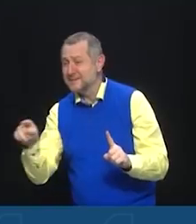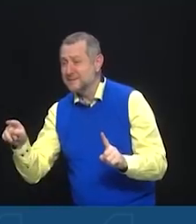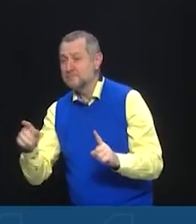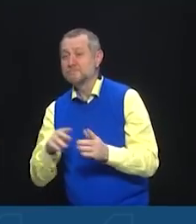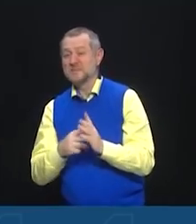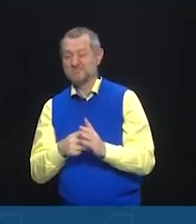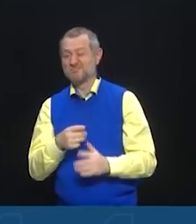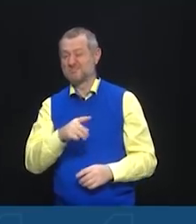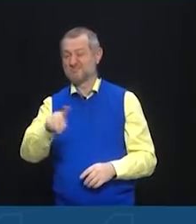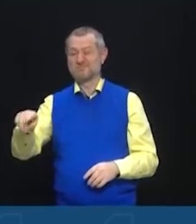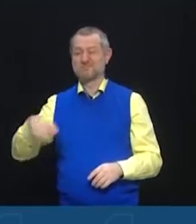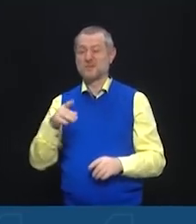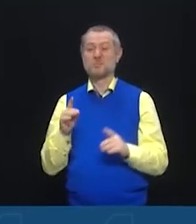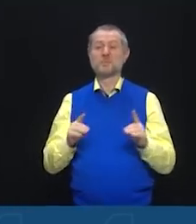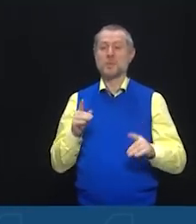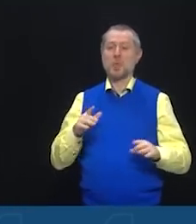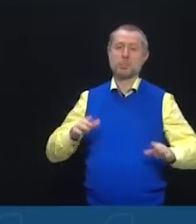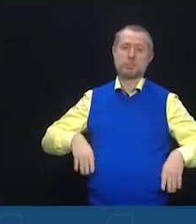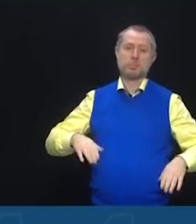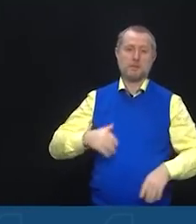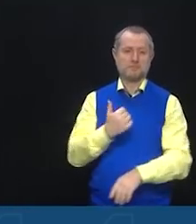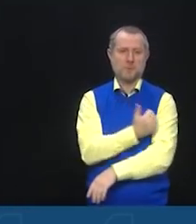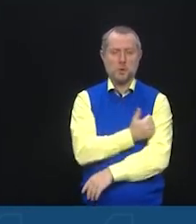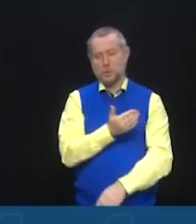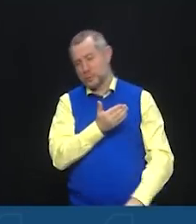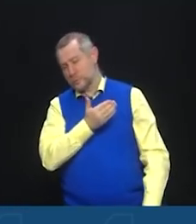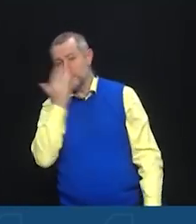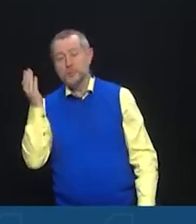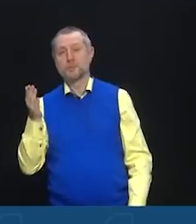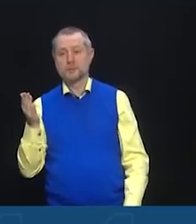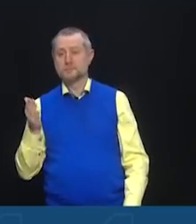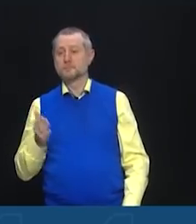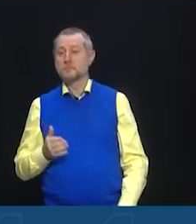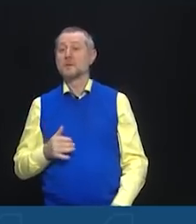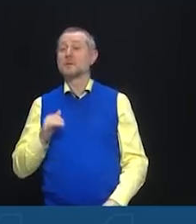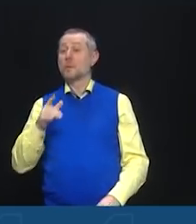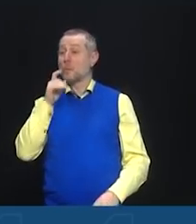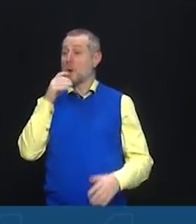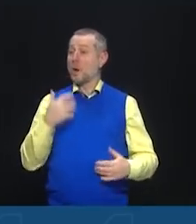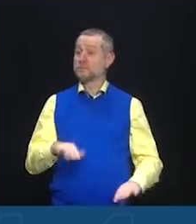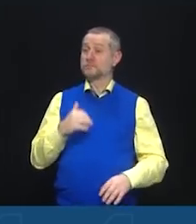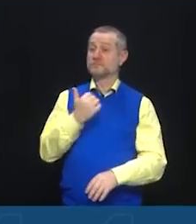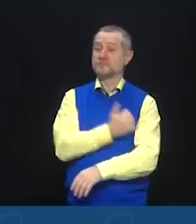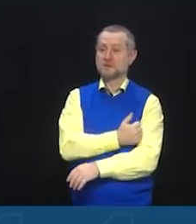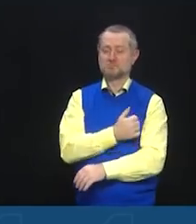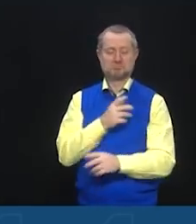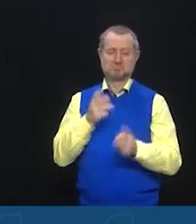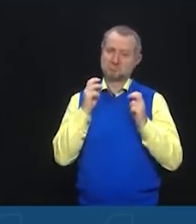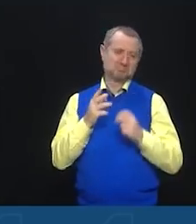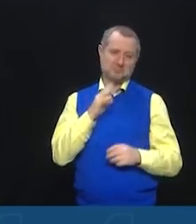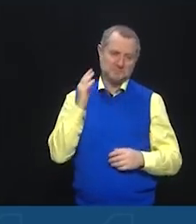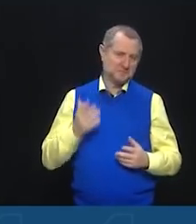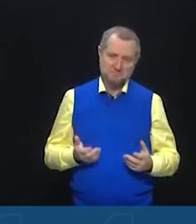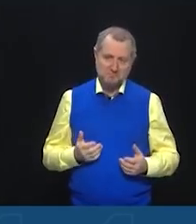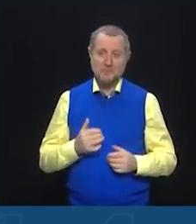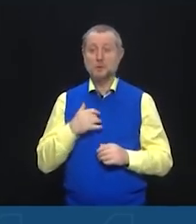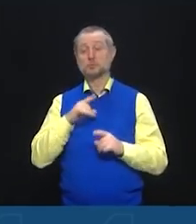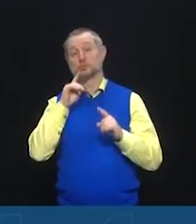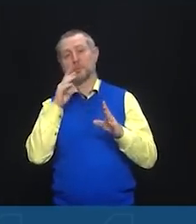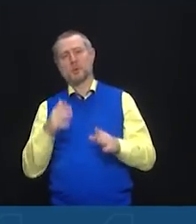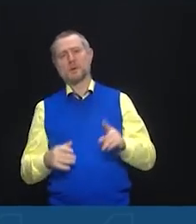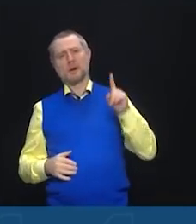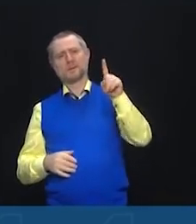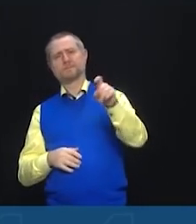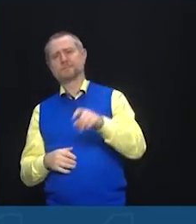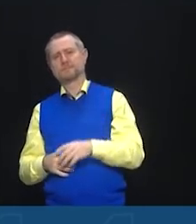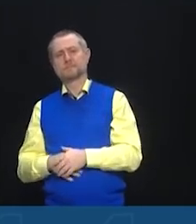still vastly unvaccinated individuals. Vaccinated ones are not the ones filling our beds. Governor, Stella Porter from